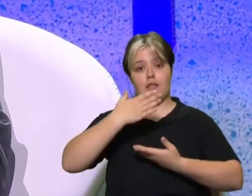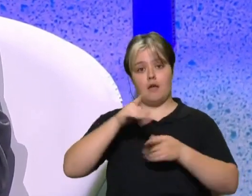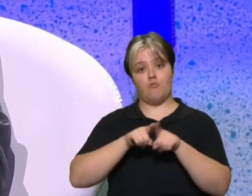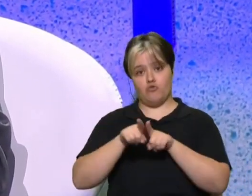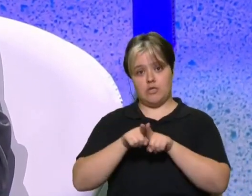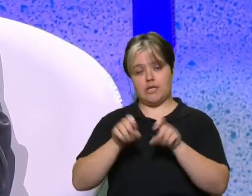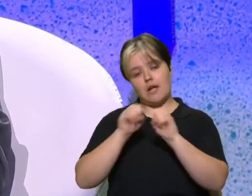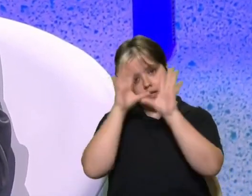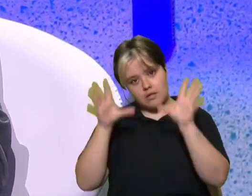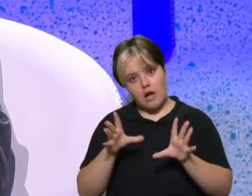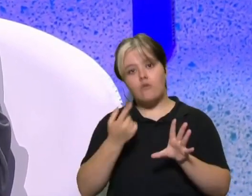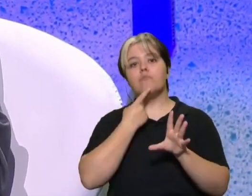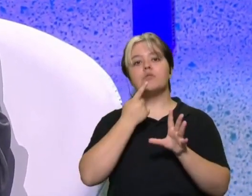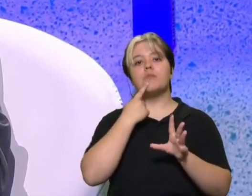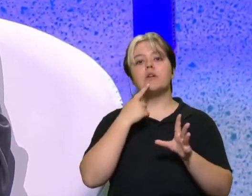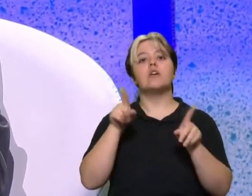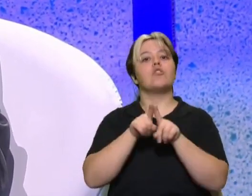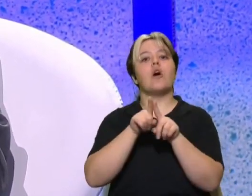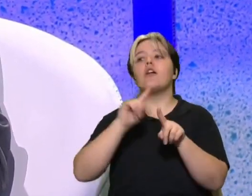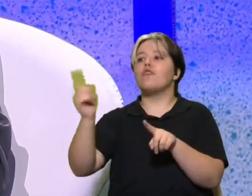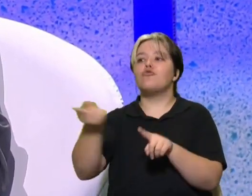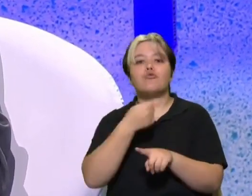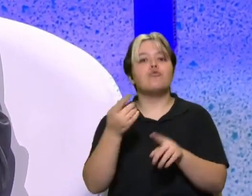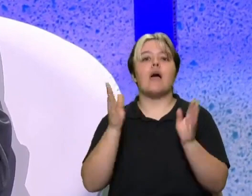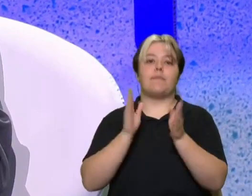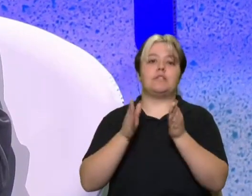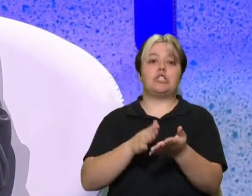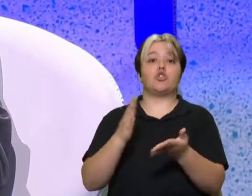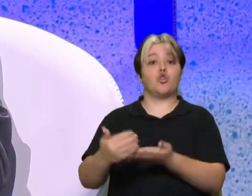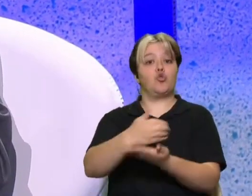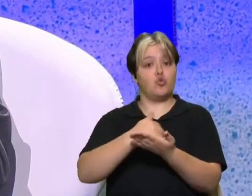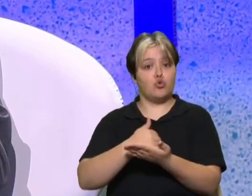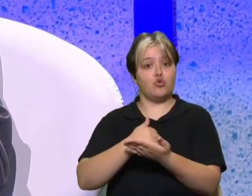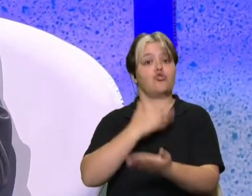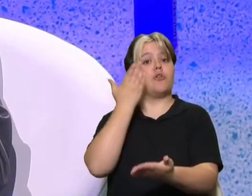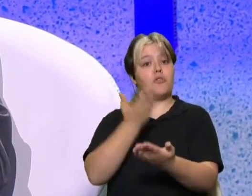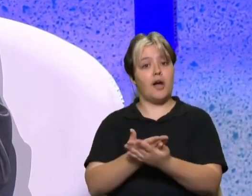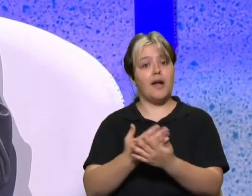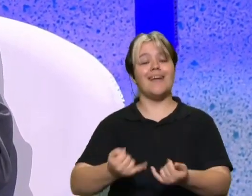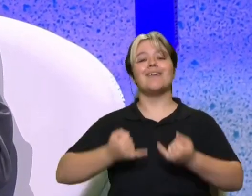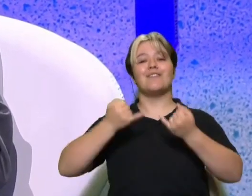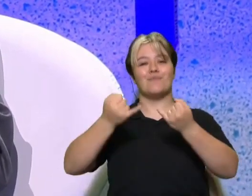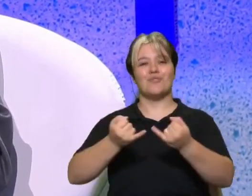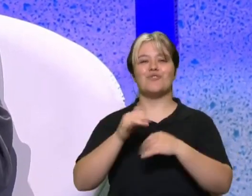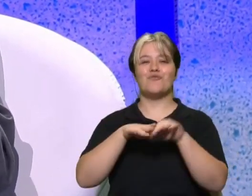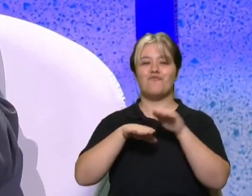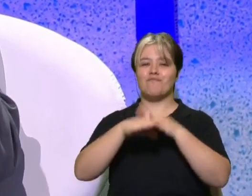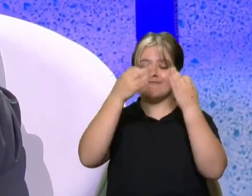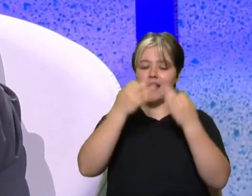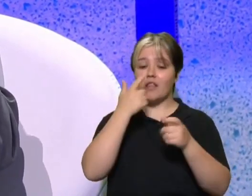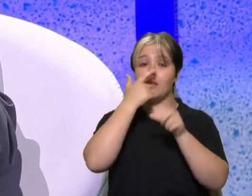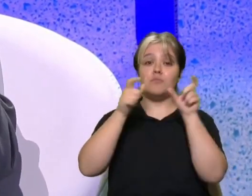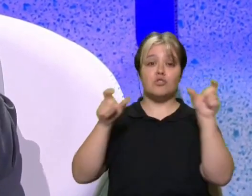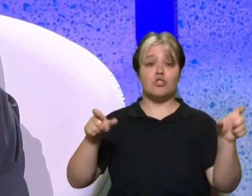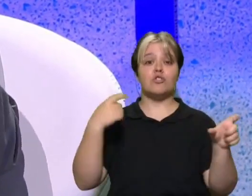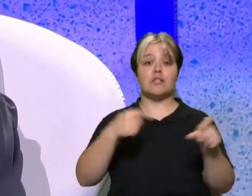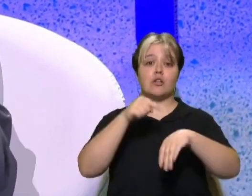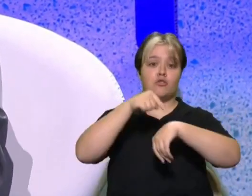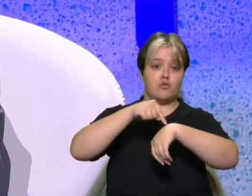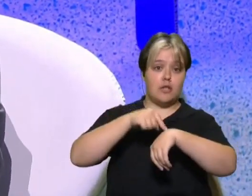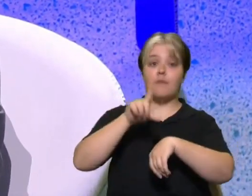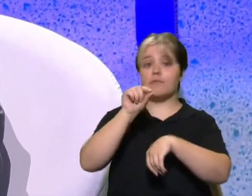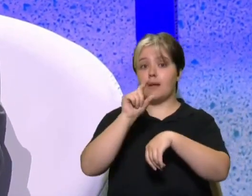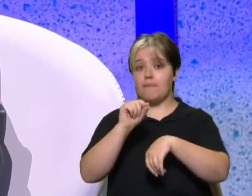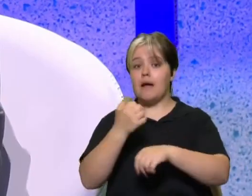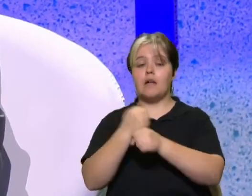will to consider that resources need to be allocated